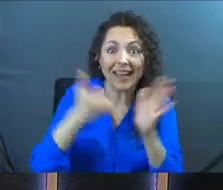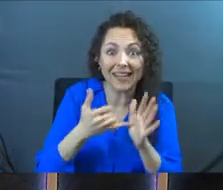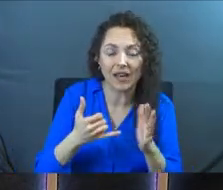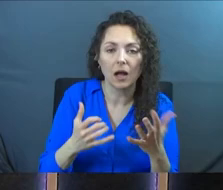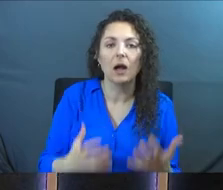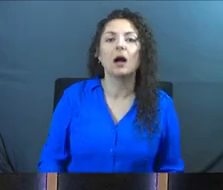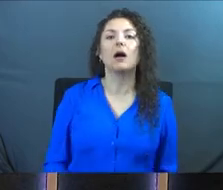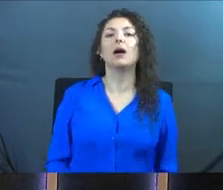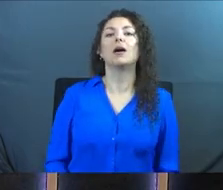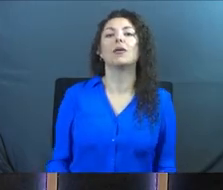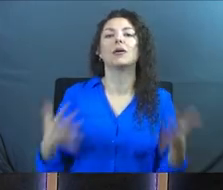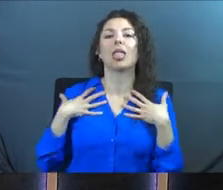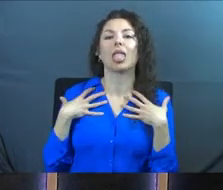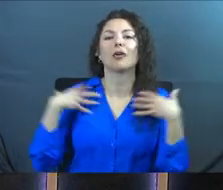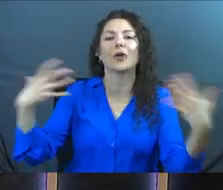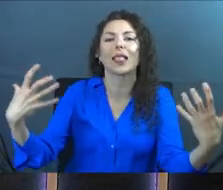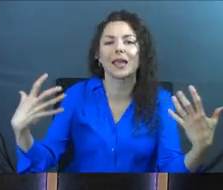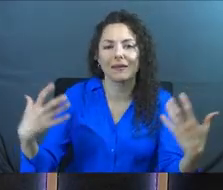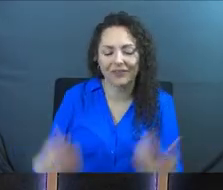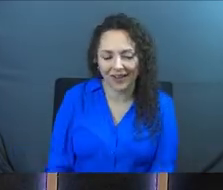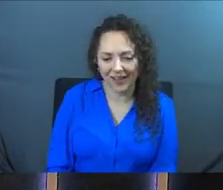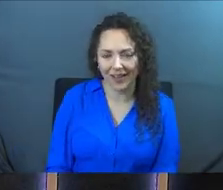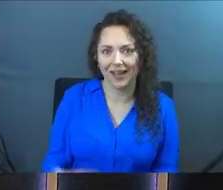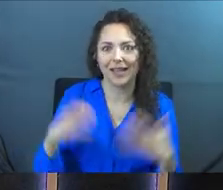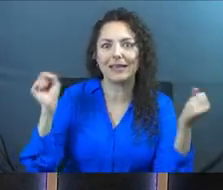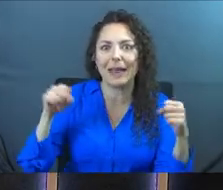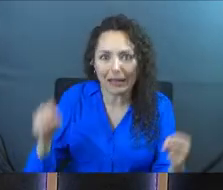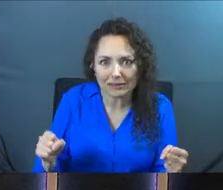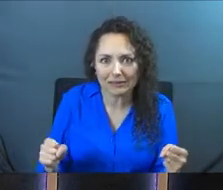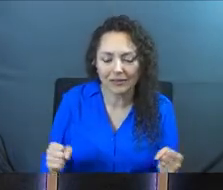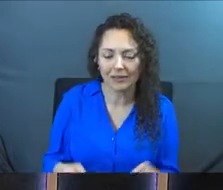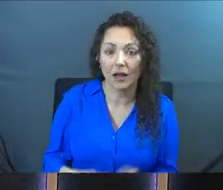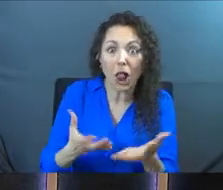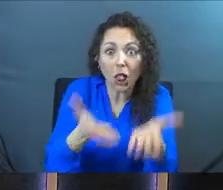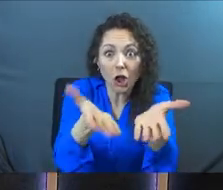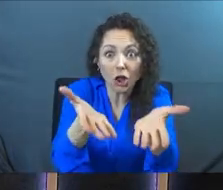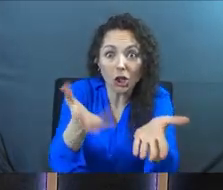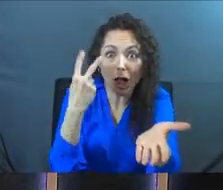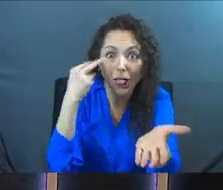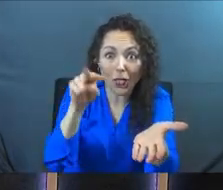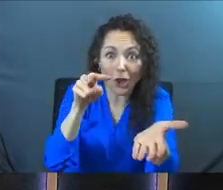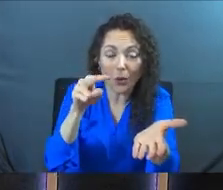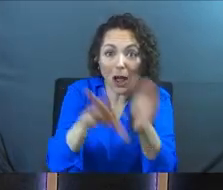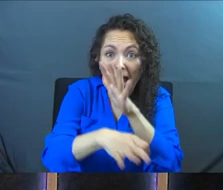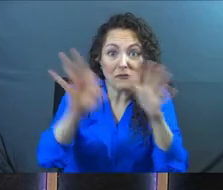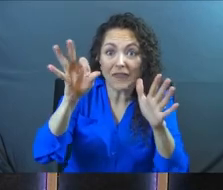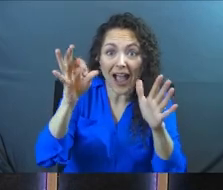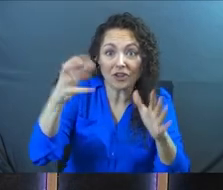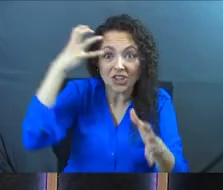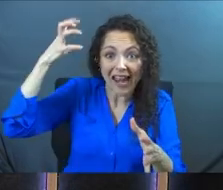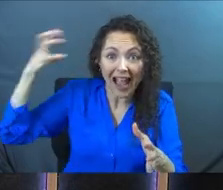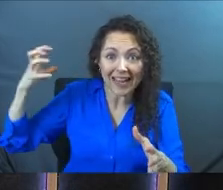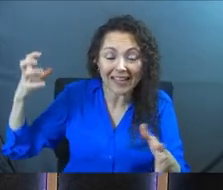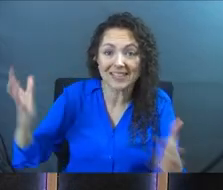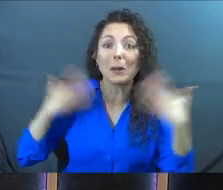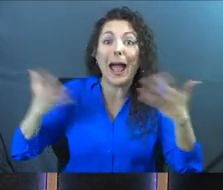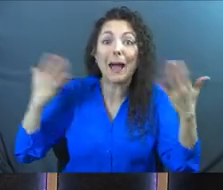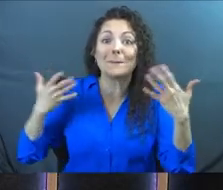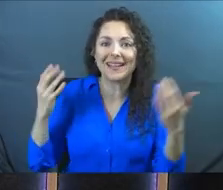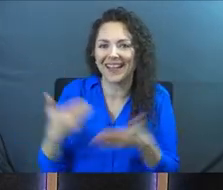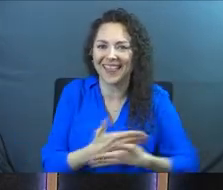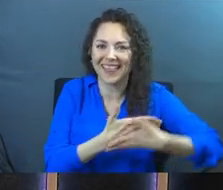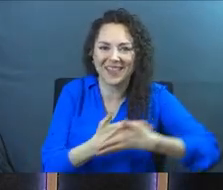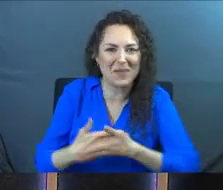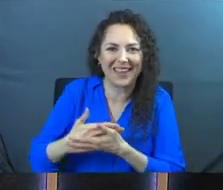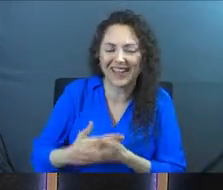it is like this huge, like, yes. And when we show it to Reese, like, hey, we found it, he's like so happy because this thing